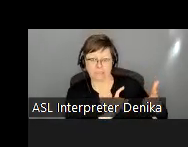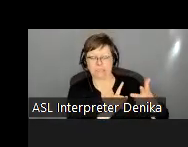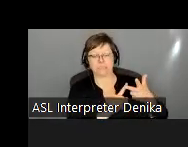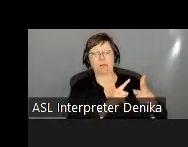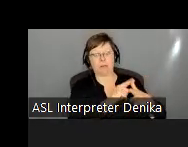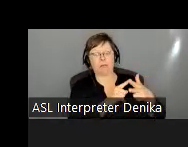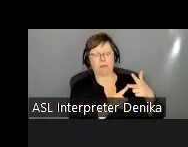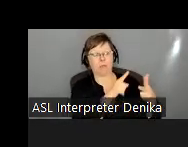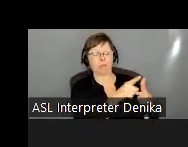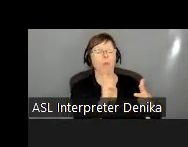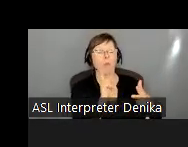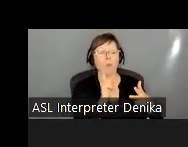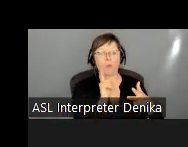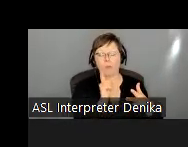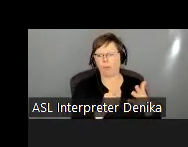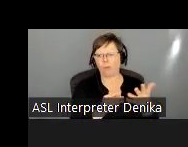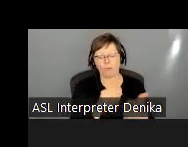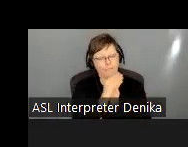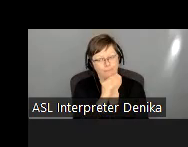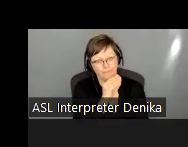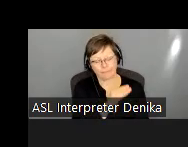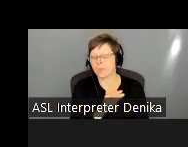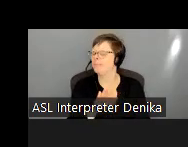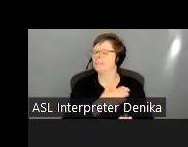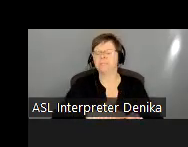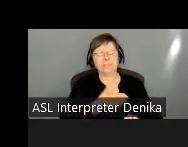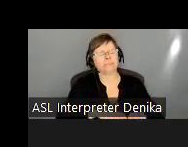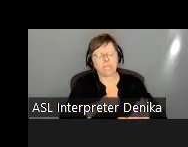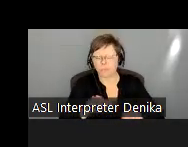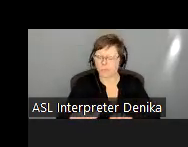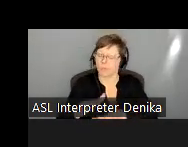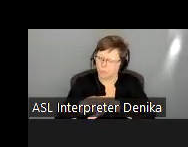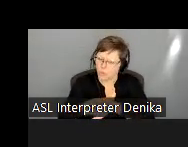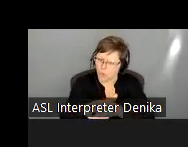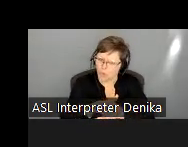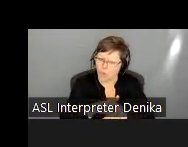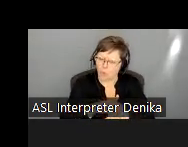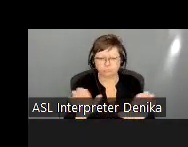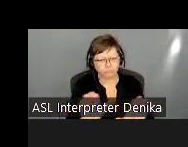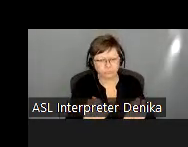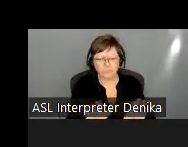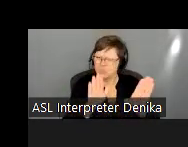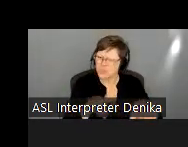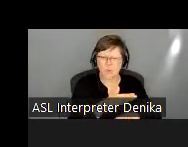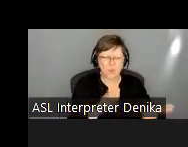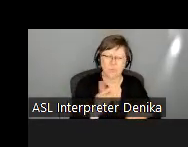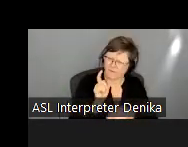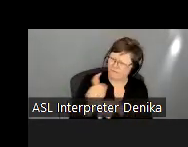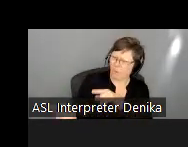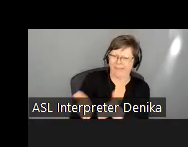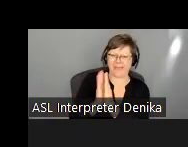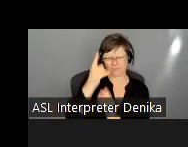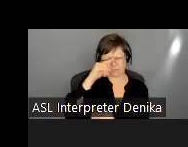It's just, again, take your time, slow down, know that no official like that is going to call and ask for your